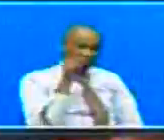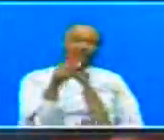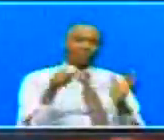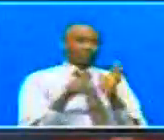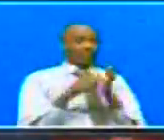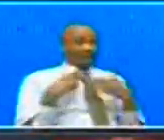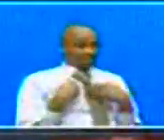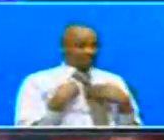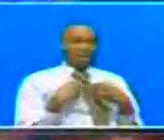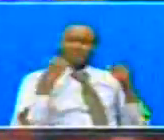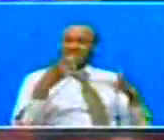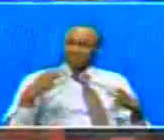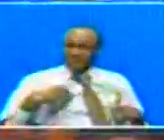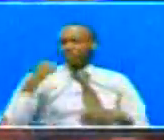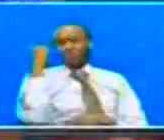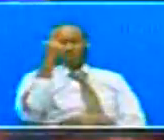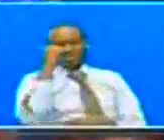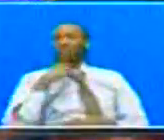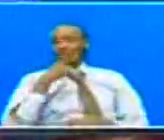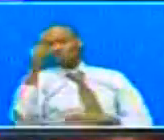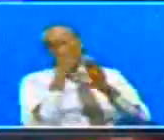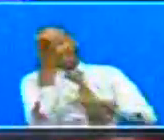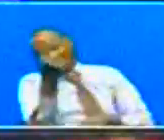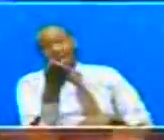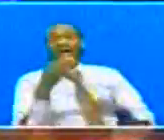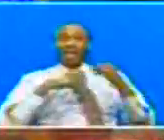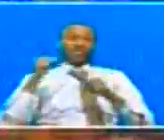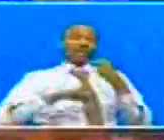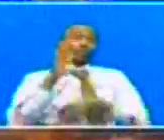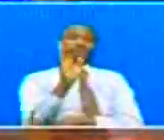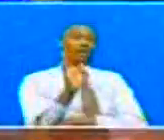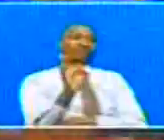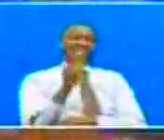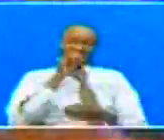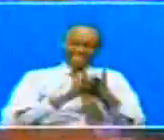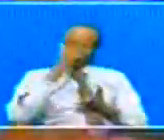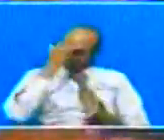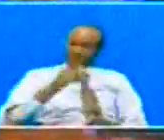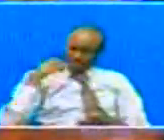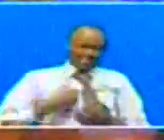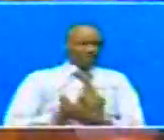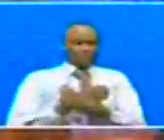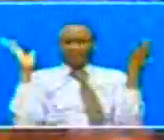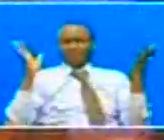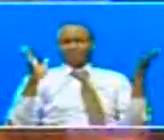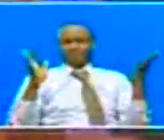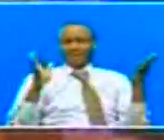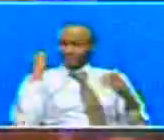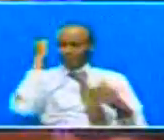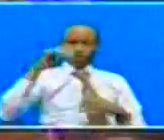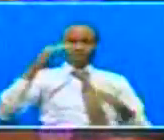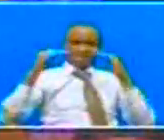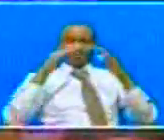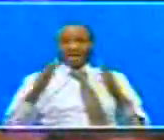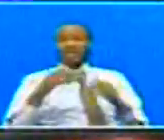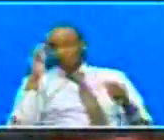problem, because people go into politics to hide what they do. And this is why we must bust it up. At the political level, there